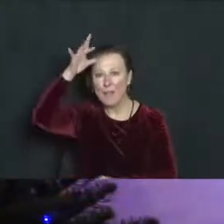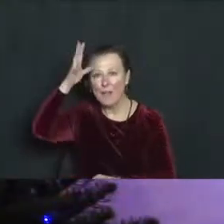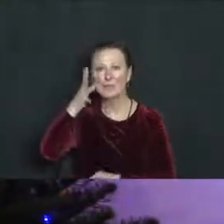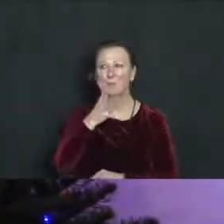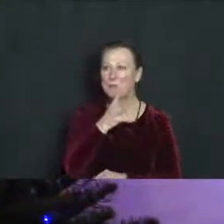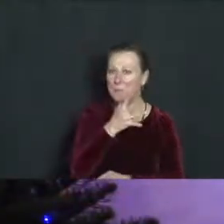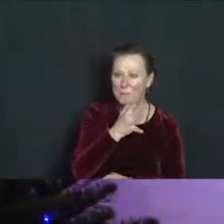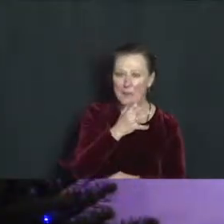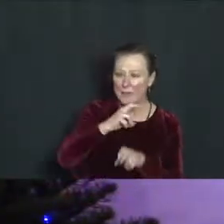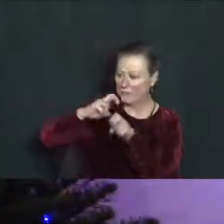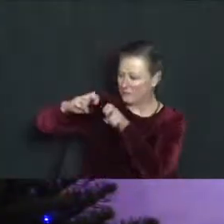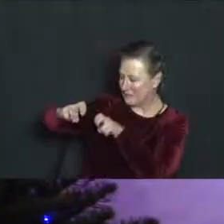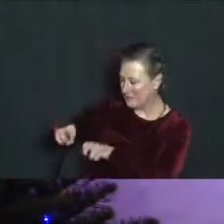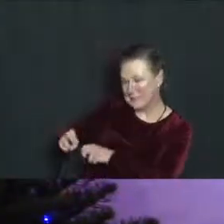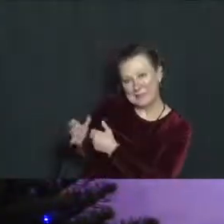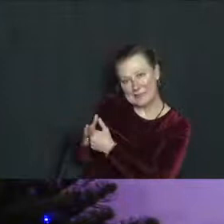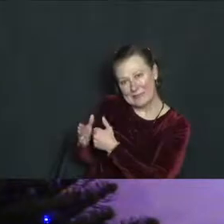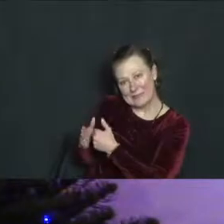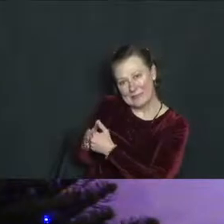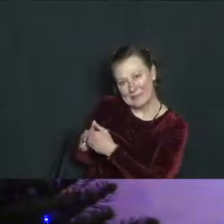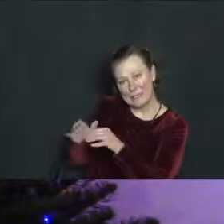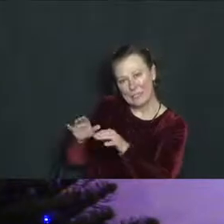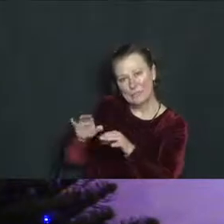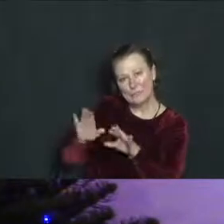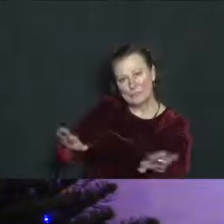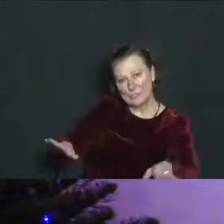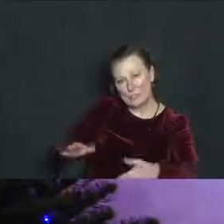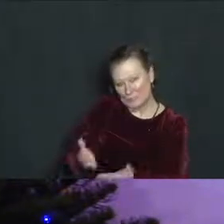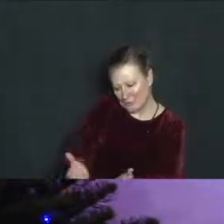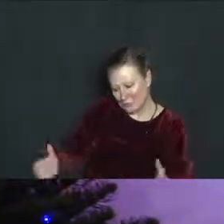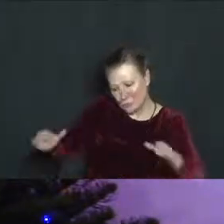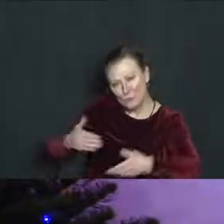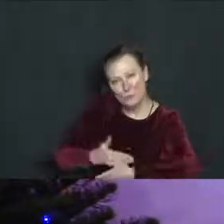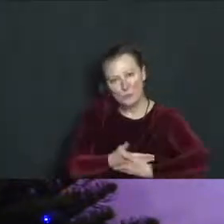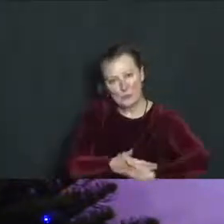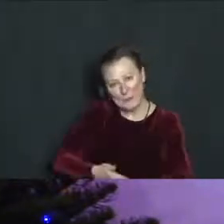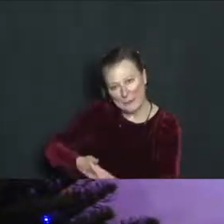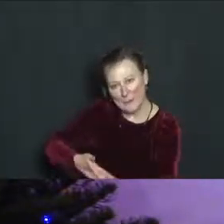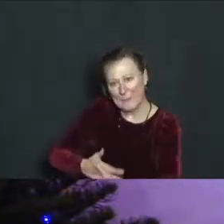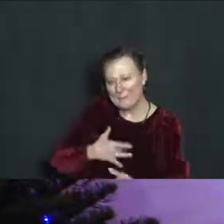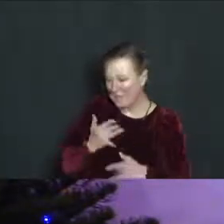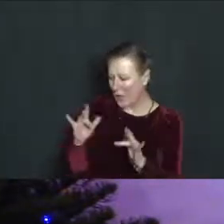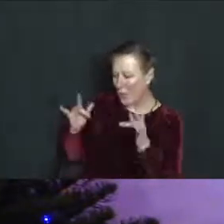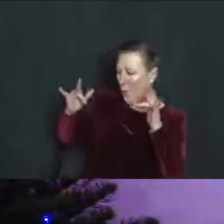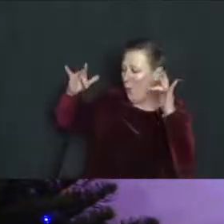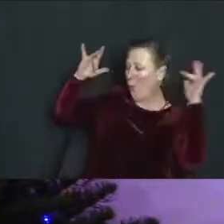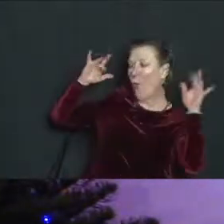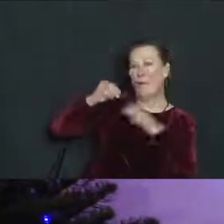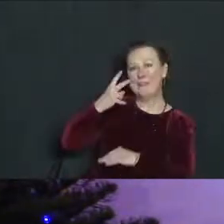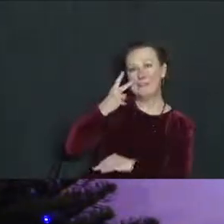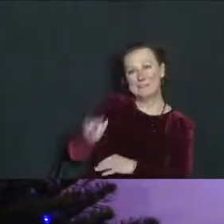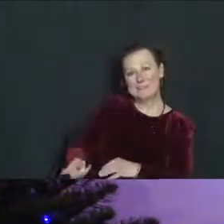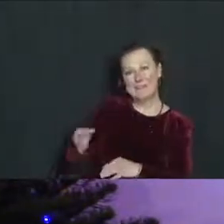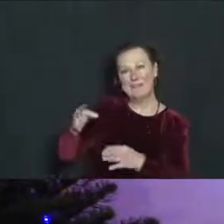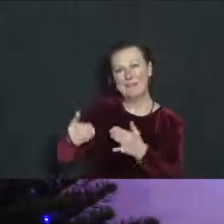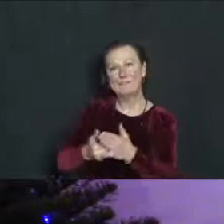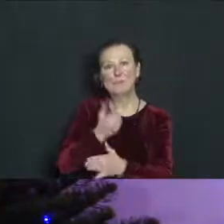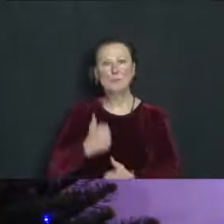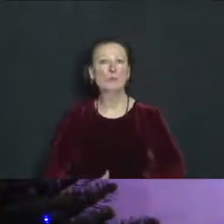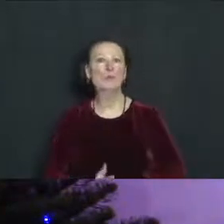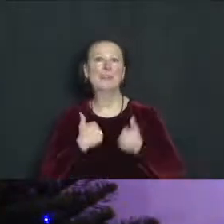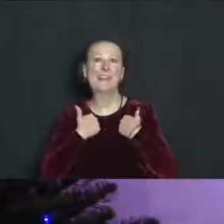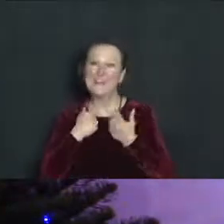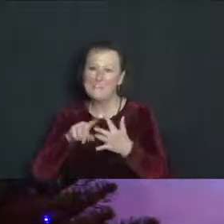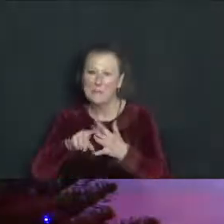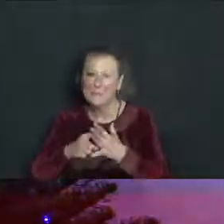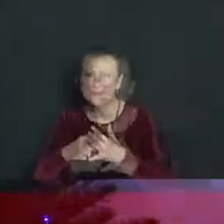mothers, sitting beside their children's cribs, feel glory in the sight of a new life beginning.